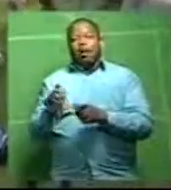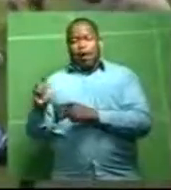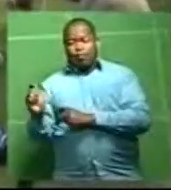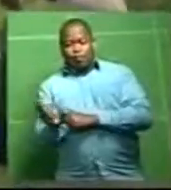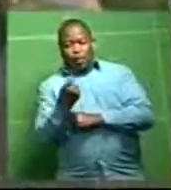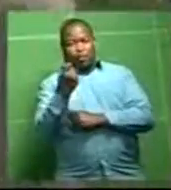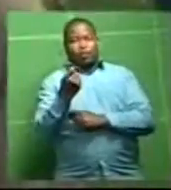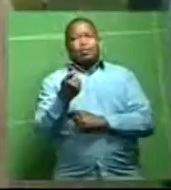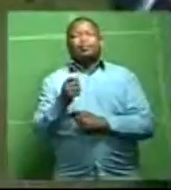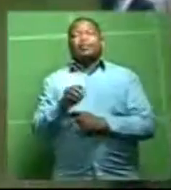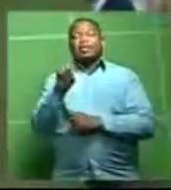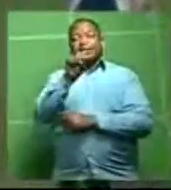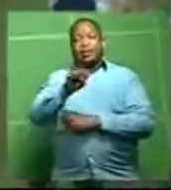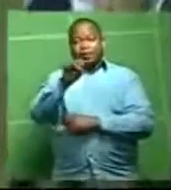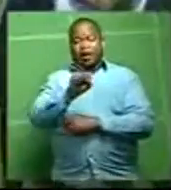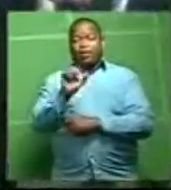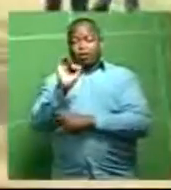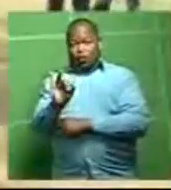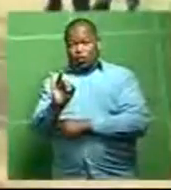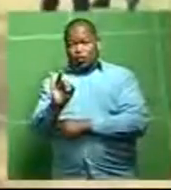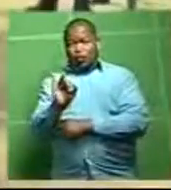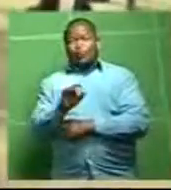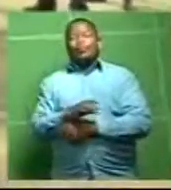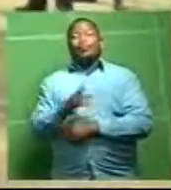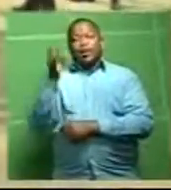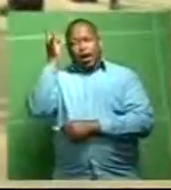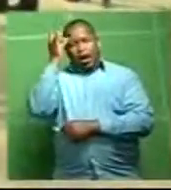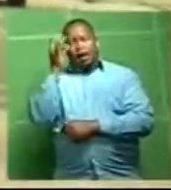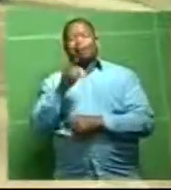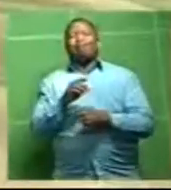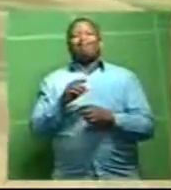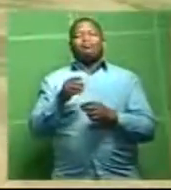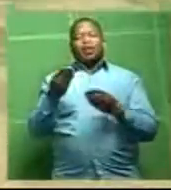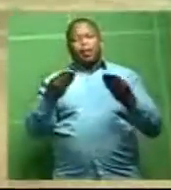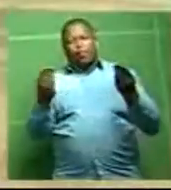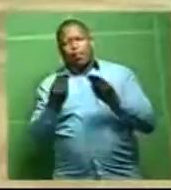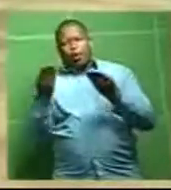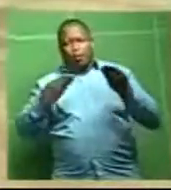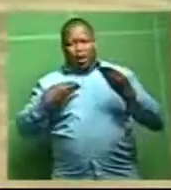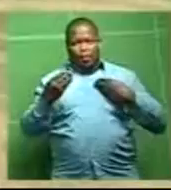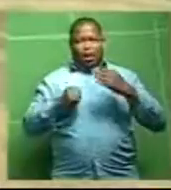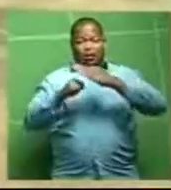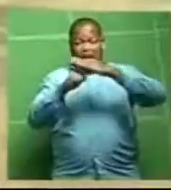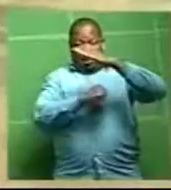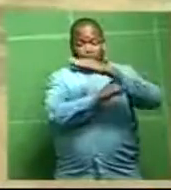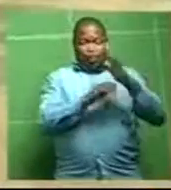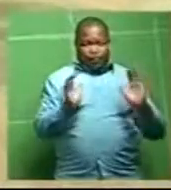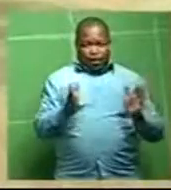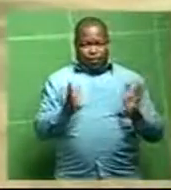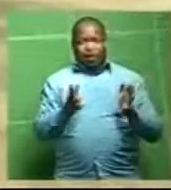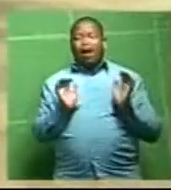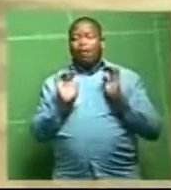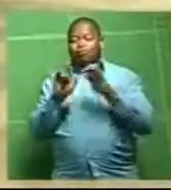titimbili enyangani yonyoni lapo itabe isinge twetinga pane iletisegele lenze be Kansi msa titinsatfu